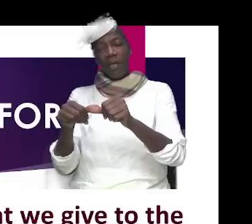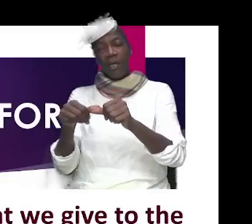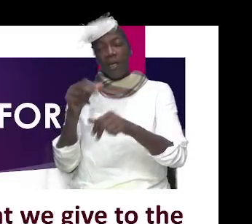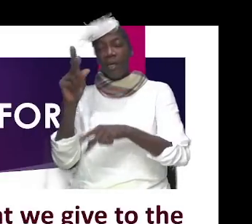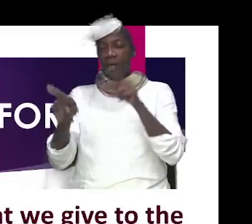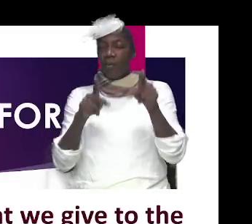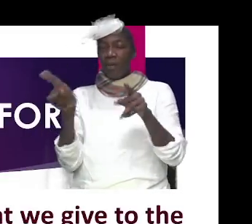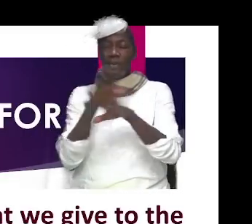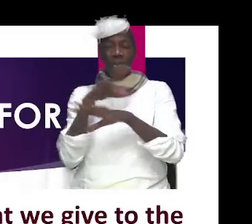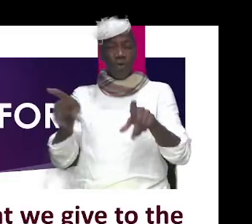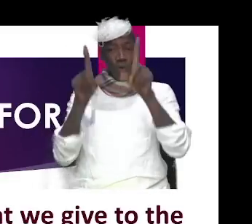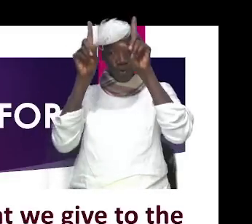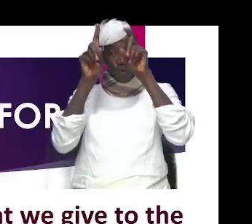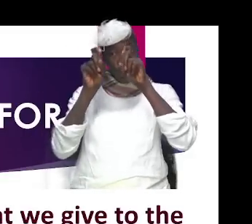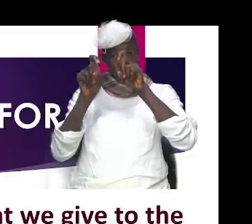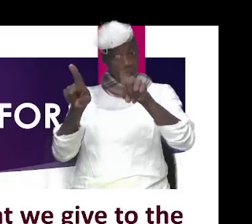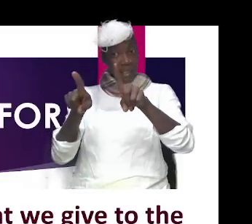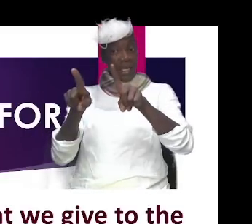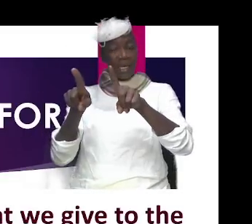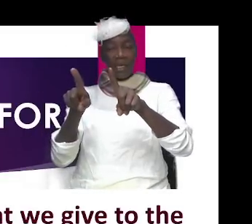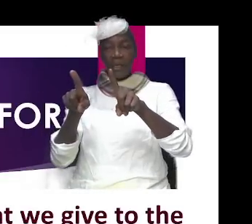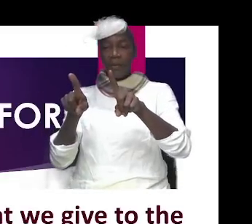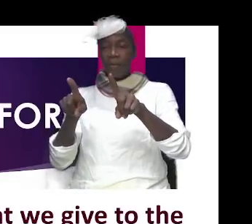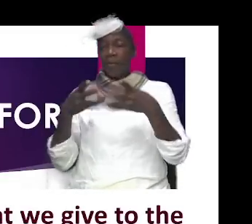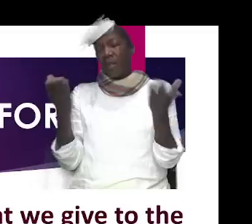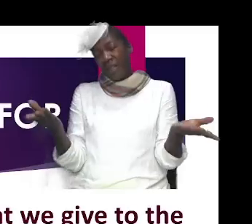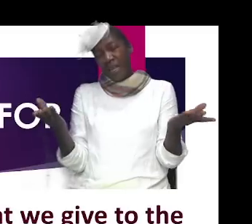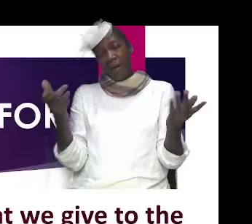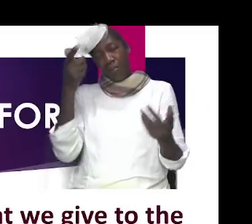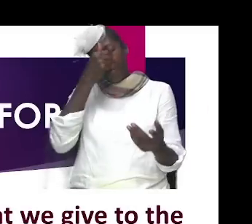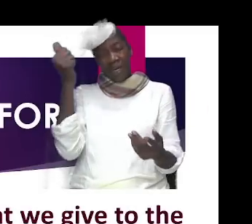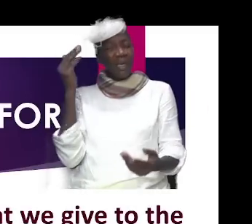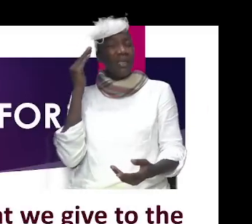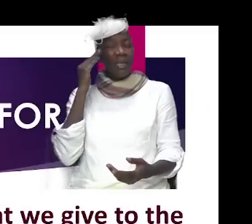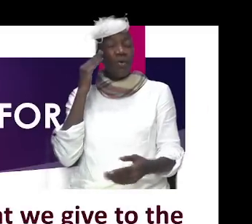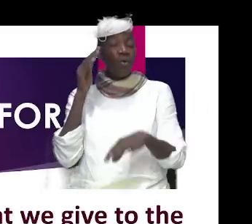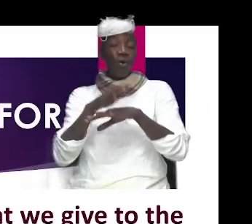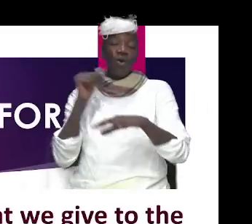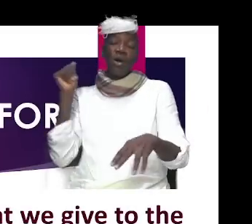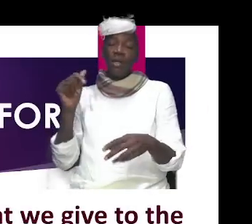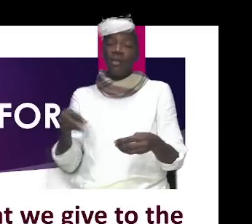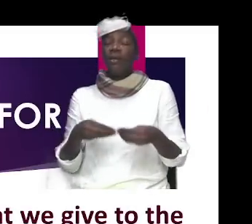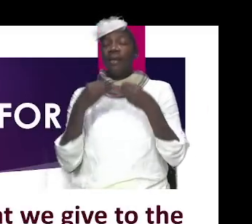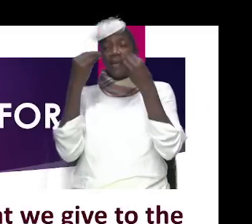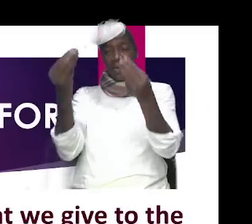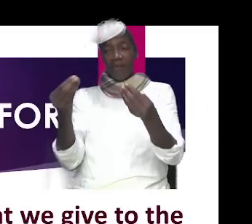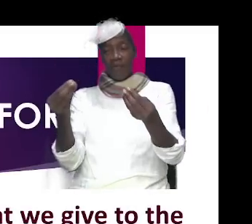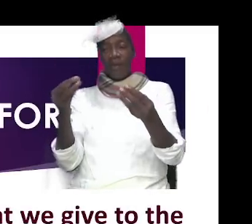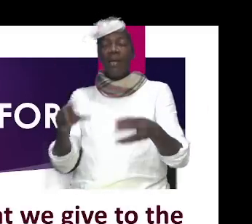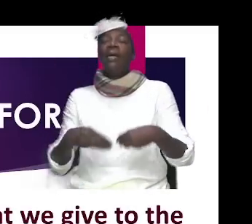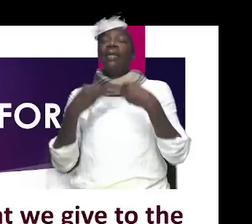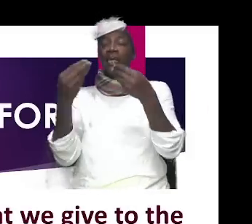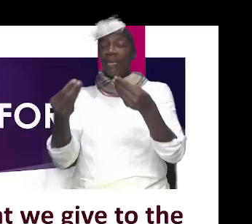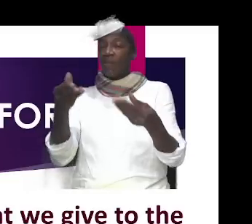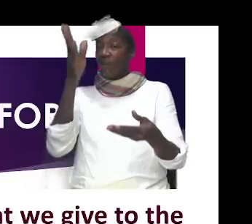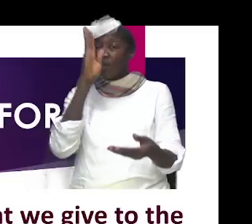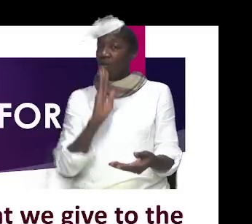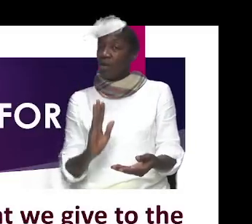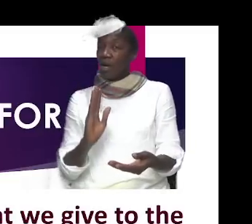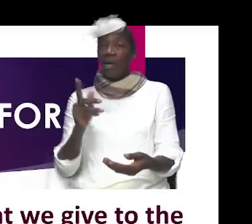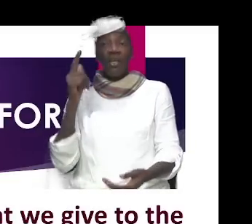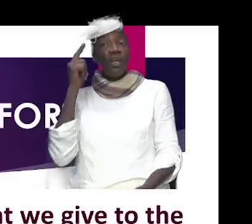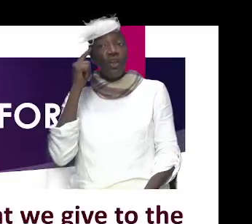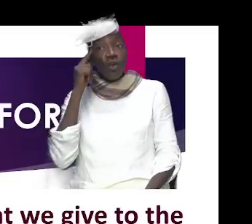not question it. Folks, we don't question that, because we know we are called upon to give, and we know we are giving to God, and we know we